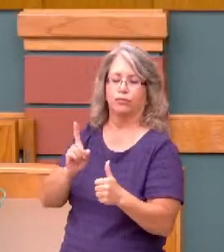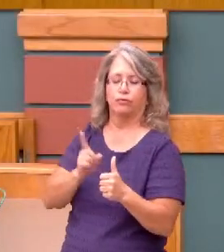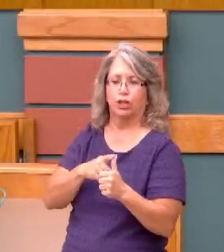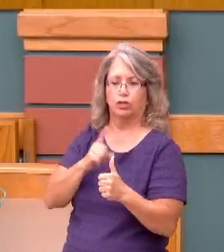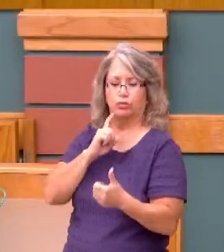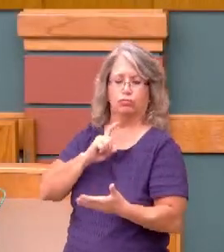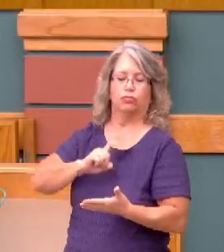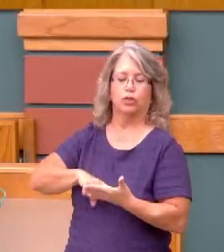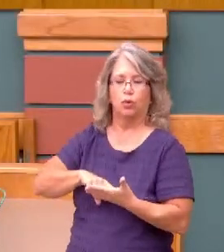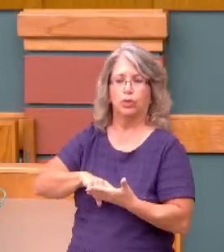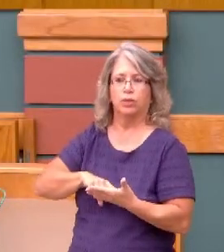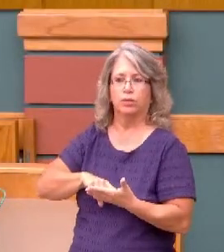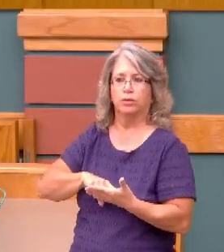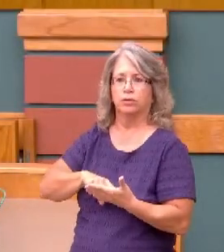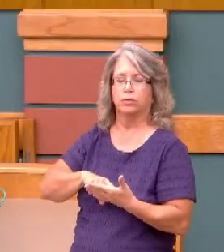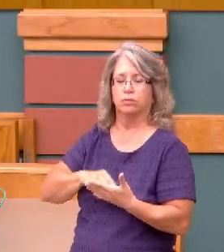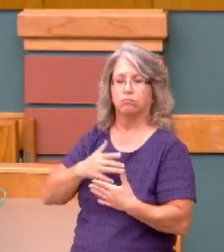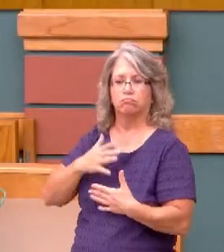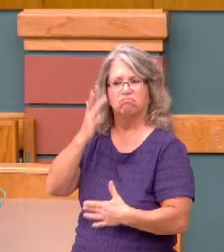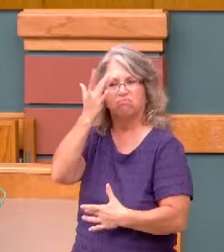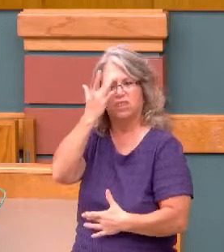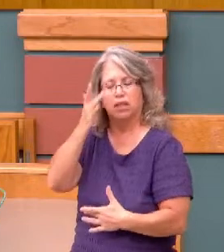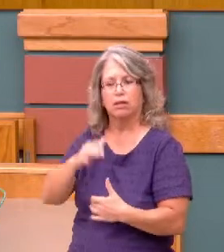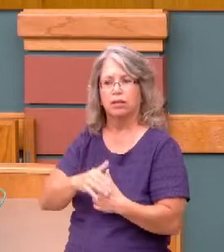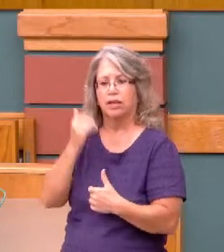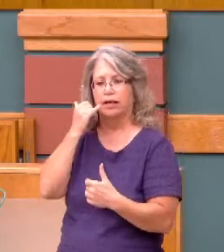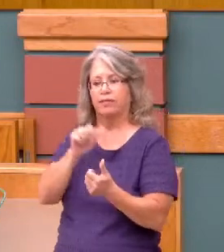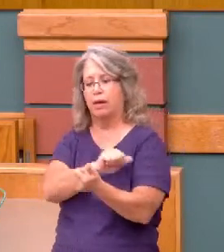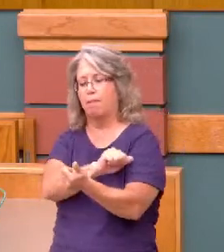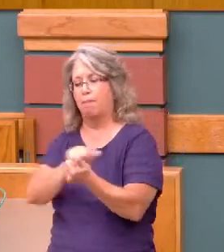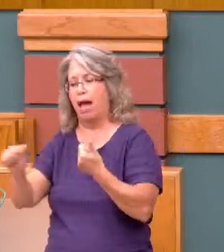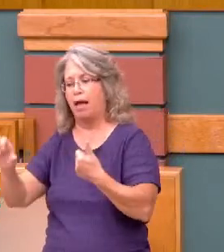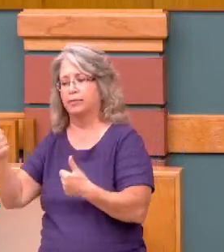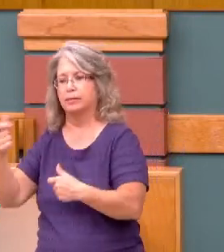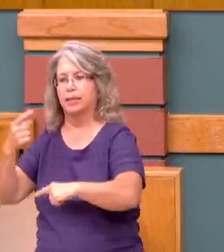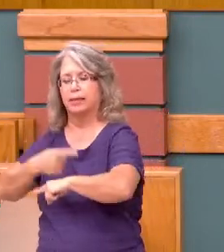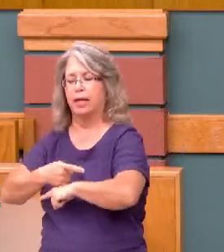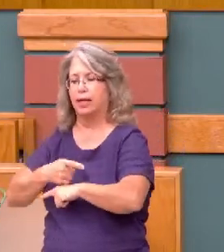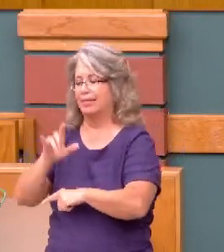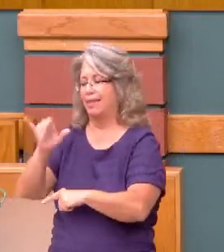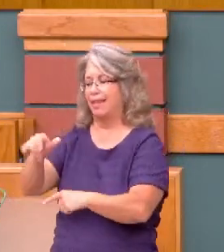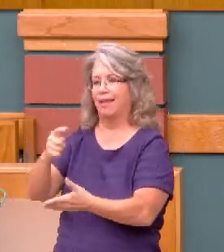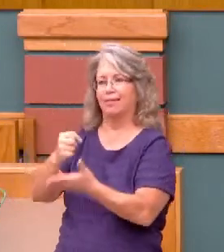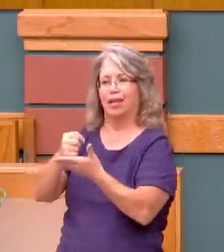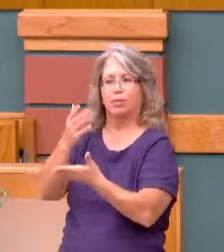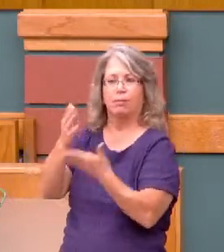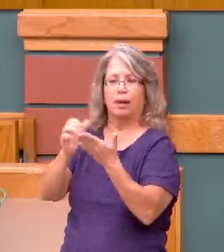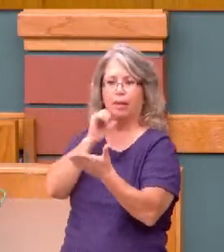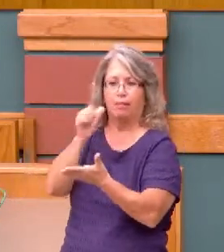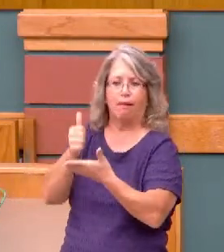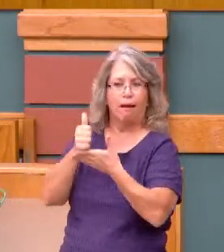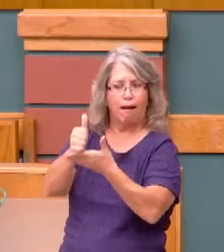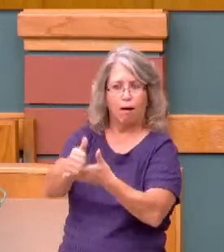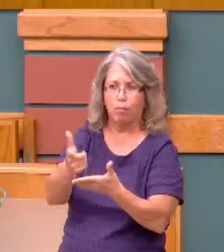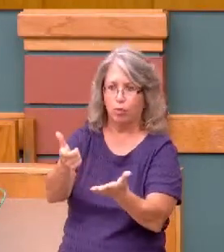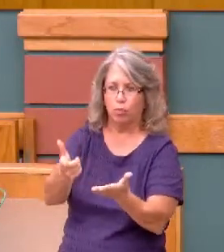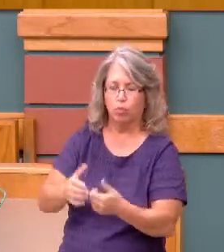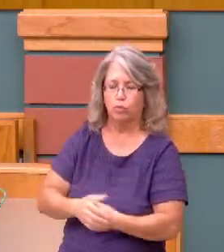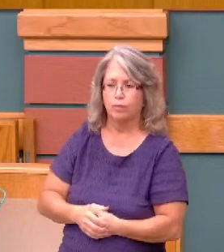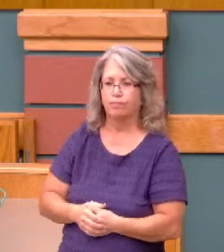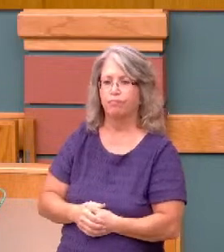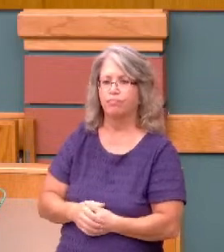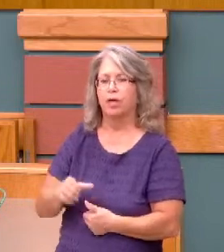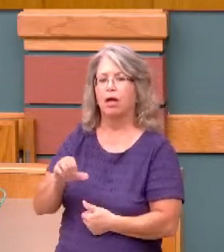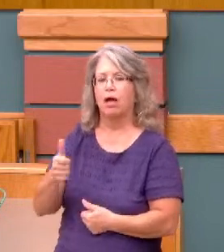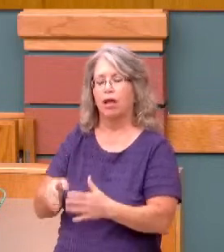particular therapy. If you're past those days, this therapy is no longer for you. There are other criteria to take into effect. I've